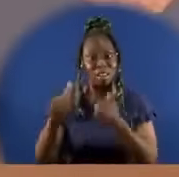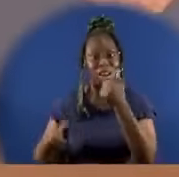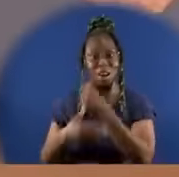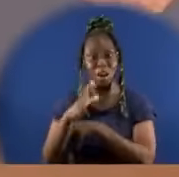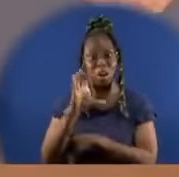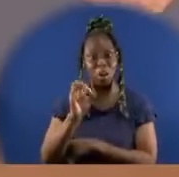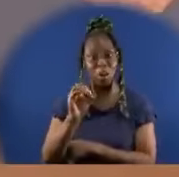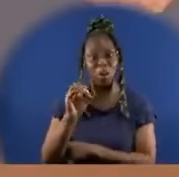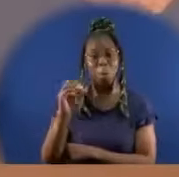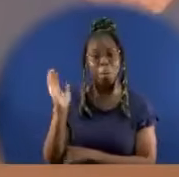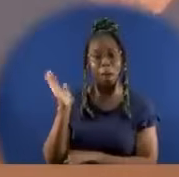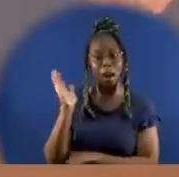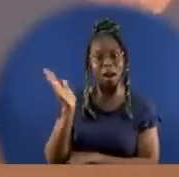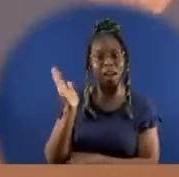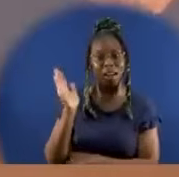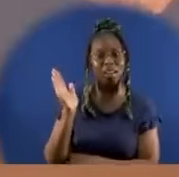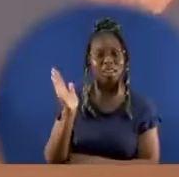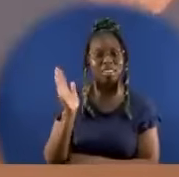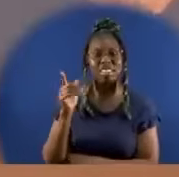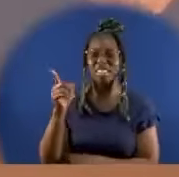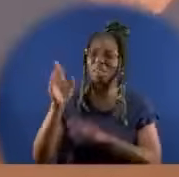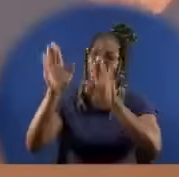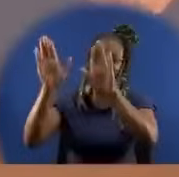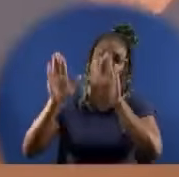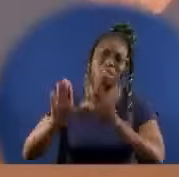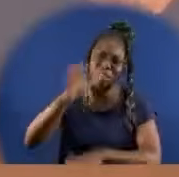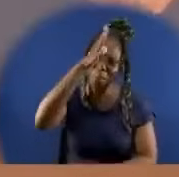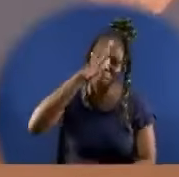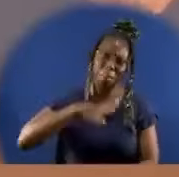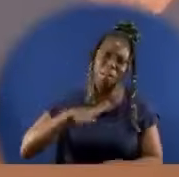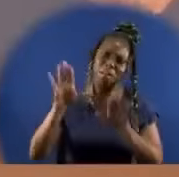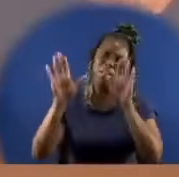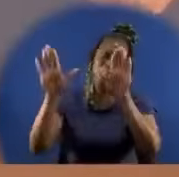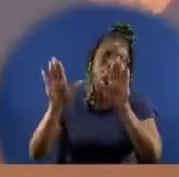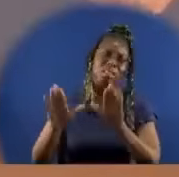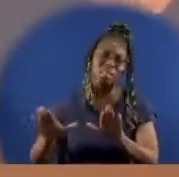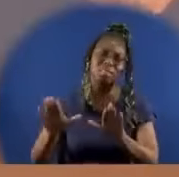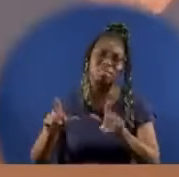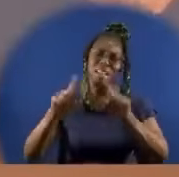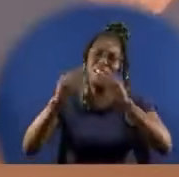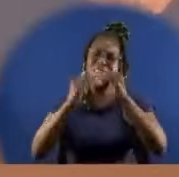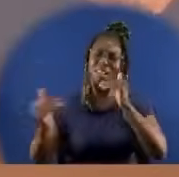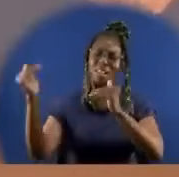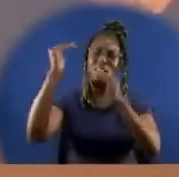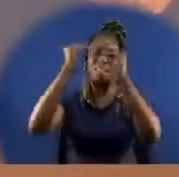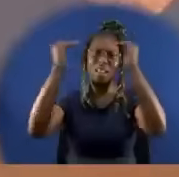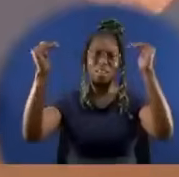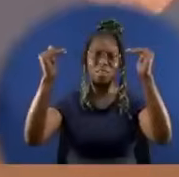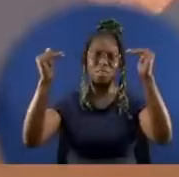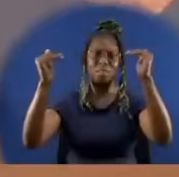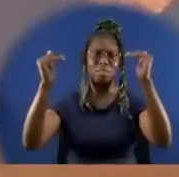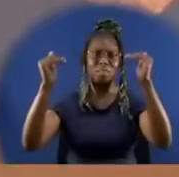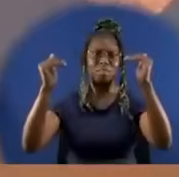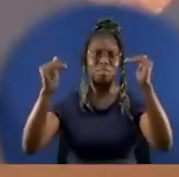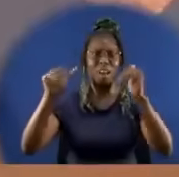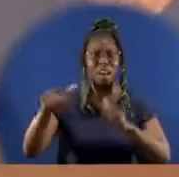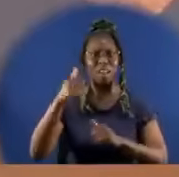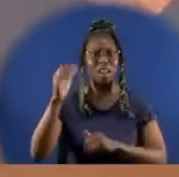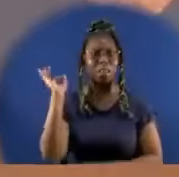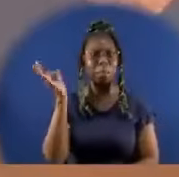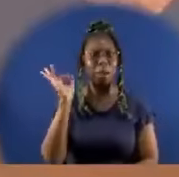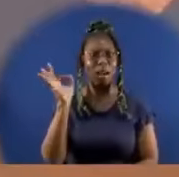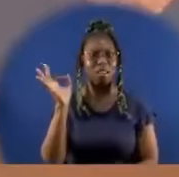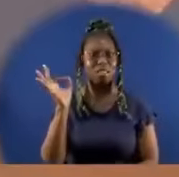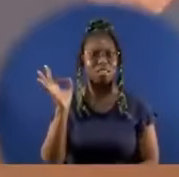was absolutely off the chain. That man was absolutely on a whole other level. And then we heard Dr. Raquel Letsum. She's a prophet and scholar. And